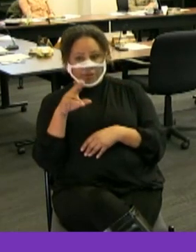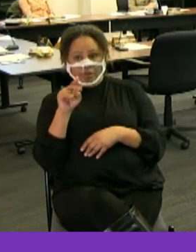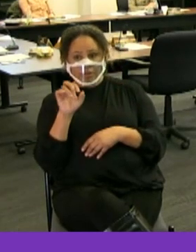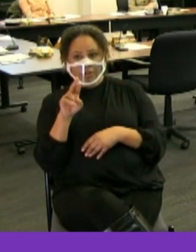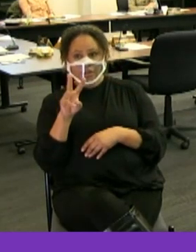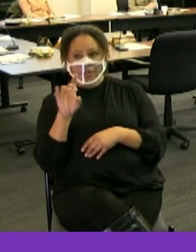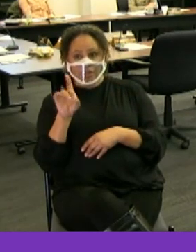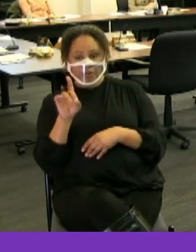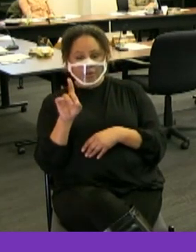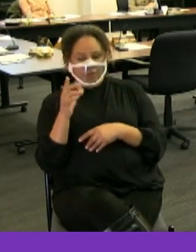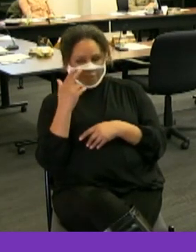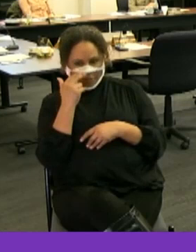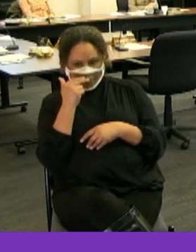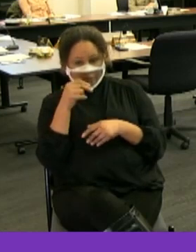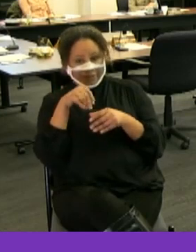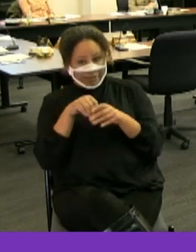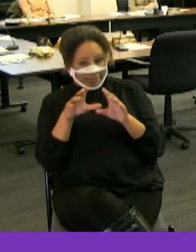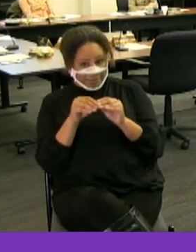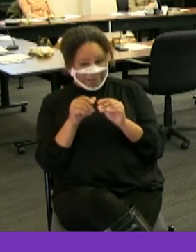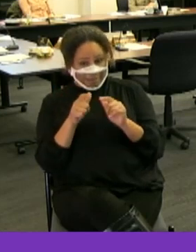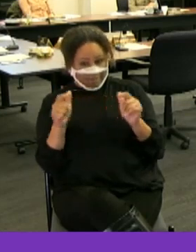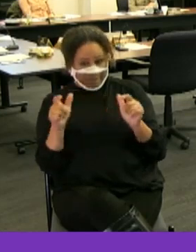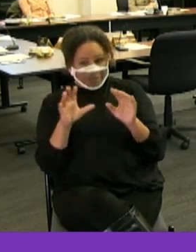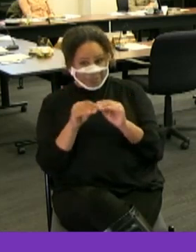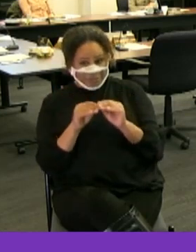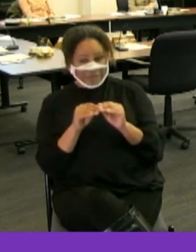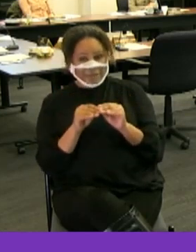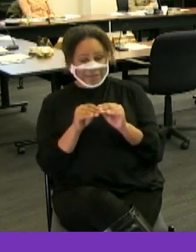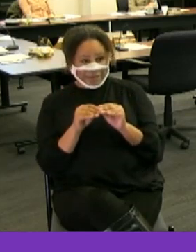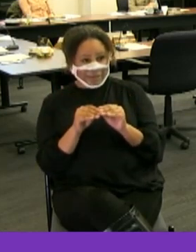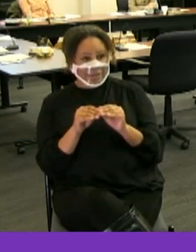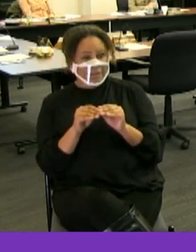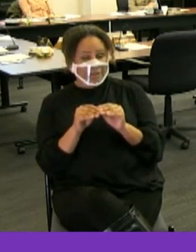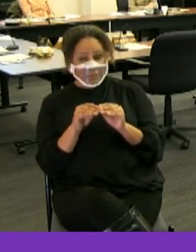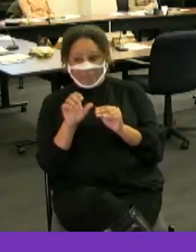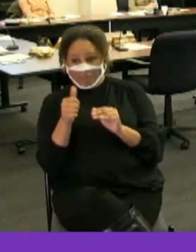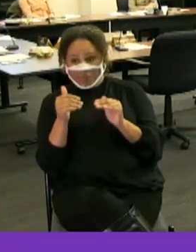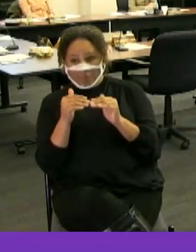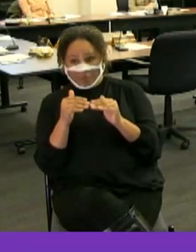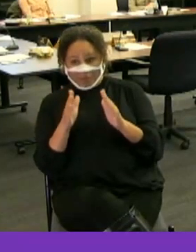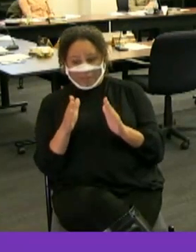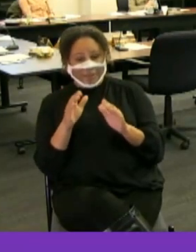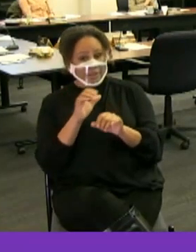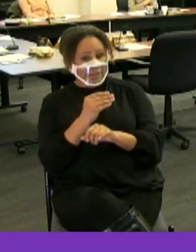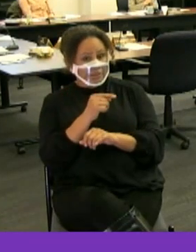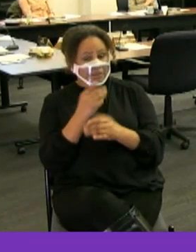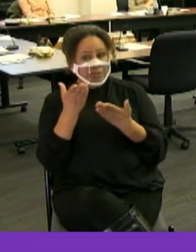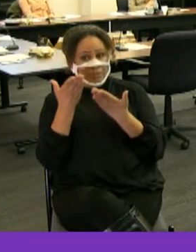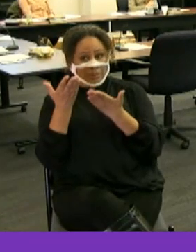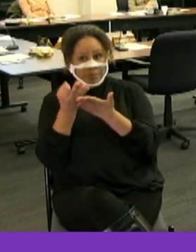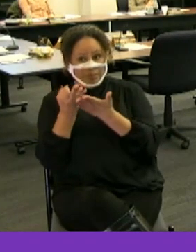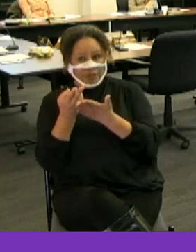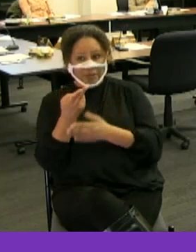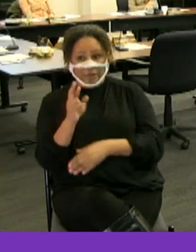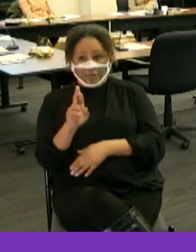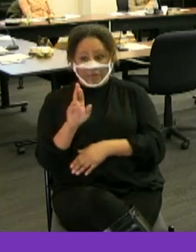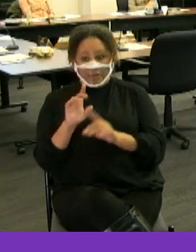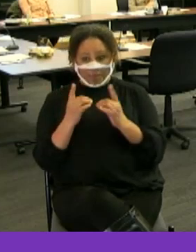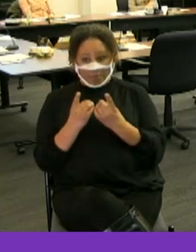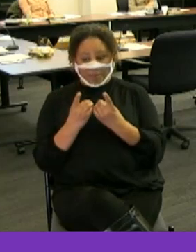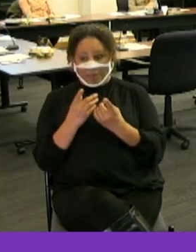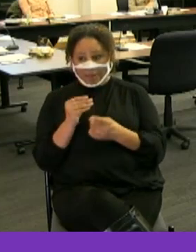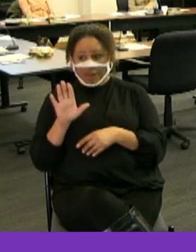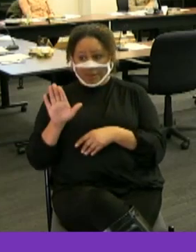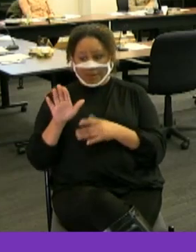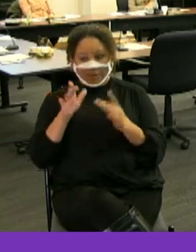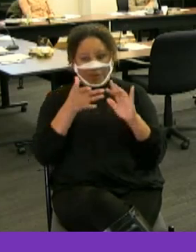funny. We were in the meeting, in the large group meeting with all, with our colleagues, and she brought up the fact that our HR department and their